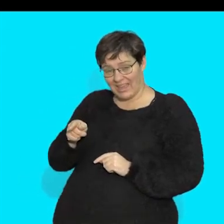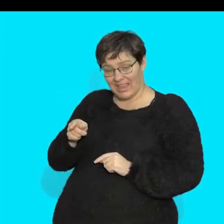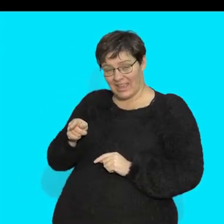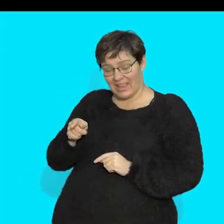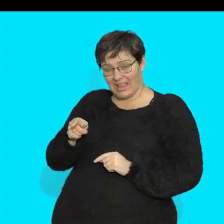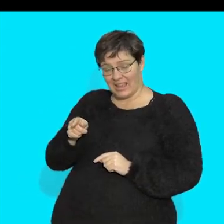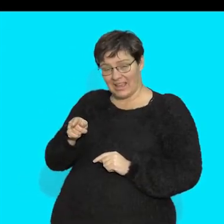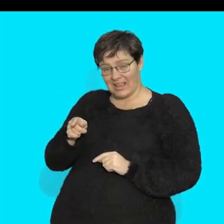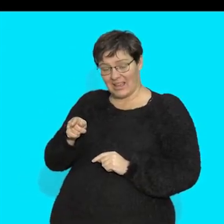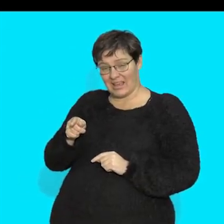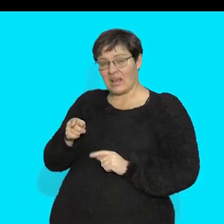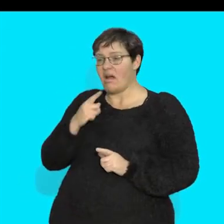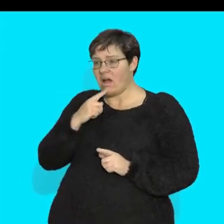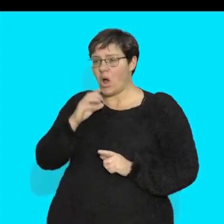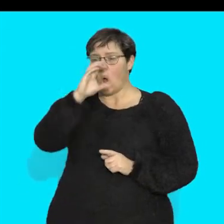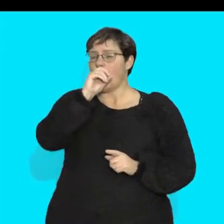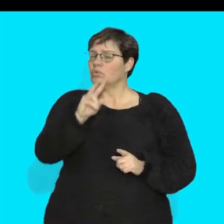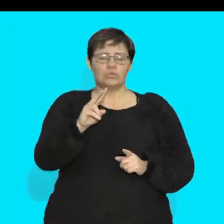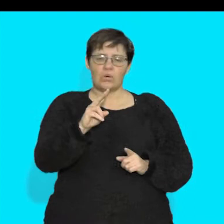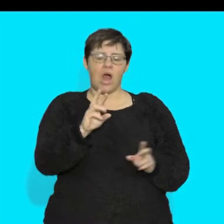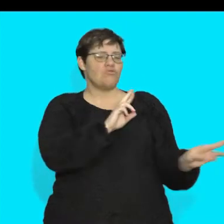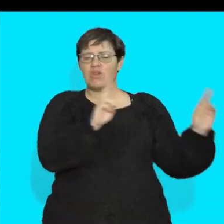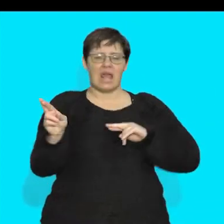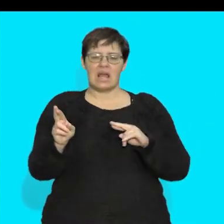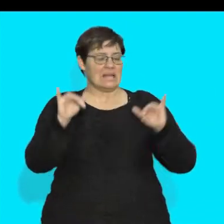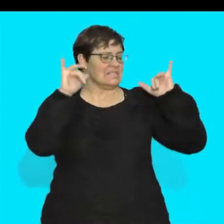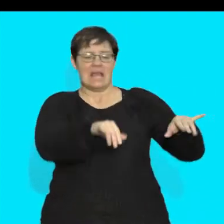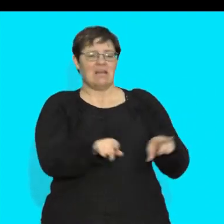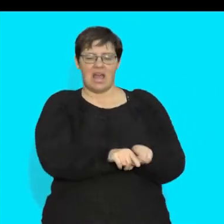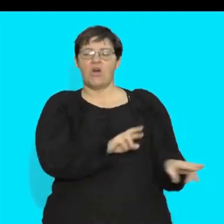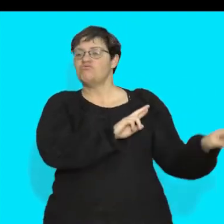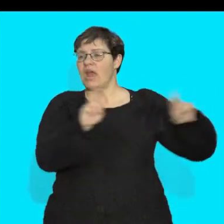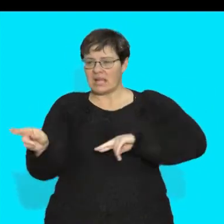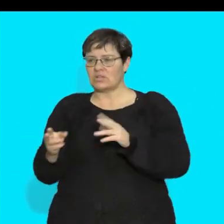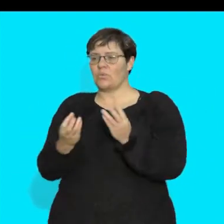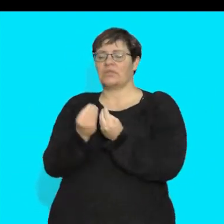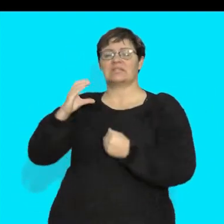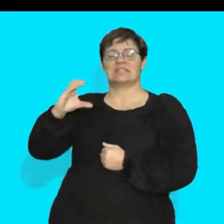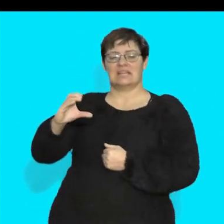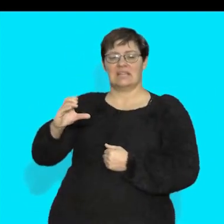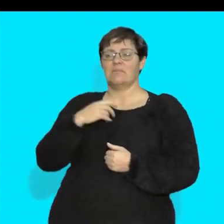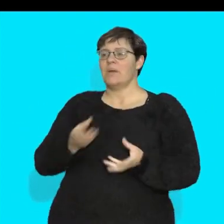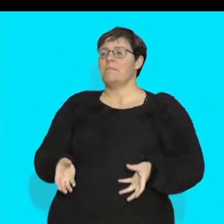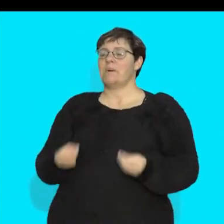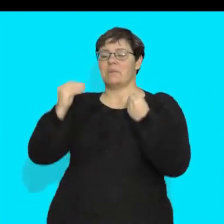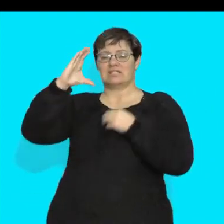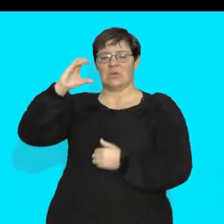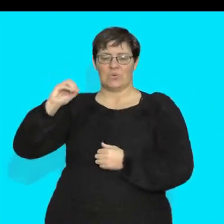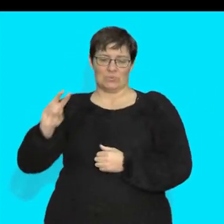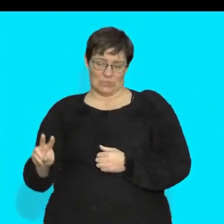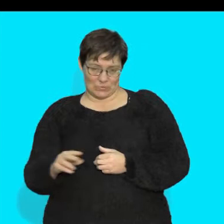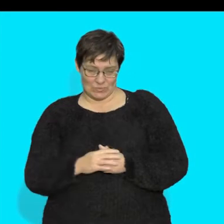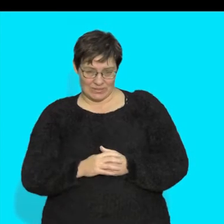there, oxygen loves to react. It doesn't stay as it wants to. It reacts with carbon to produce